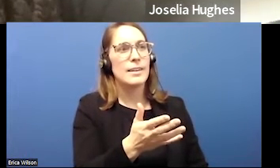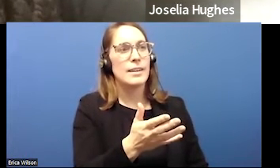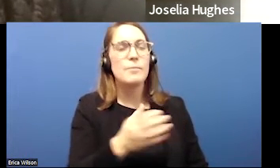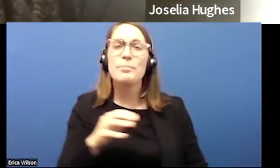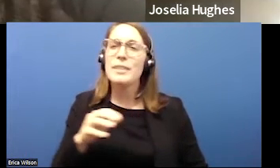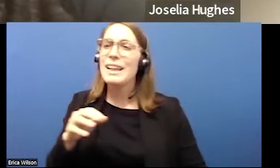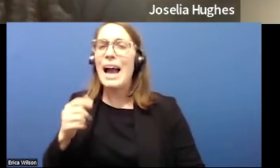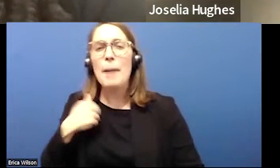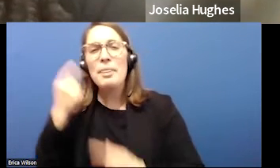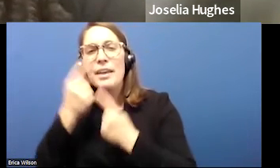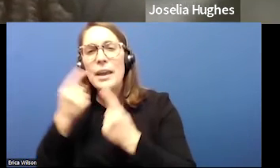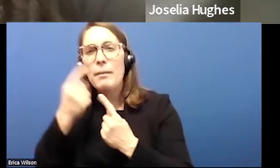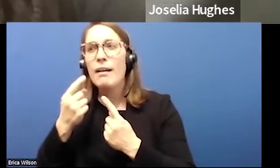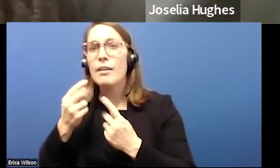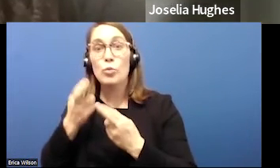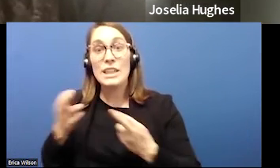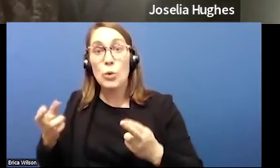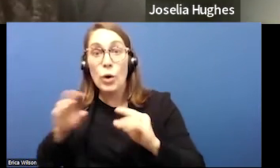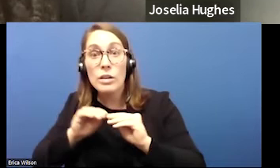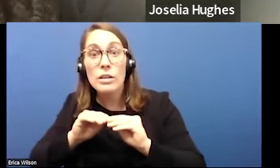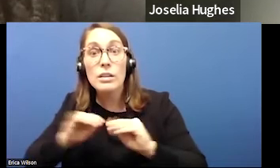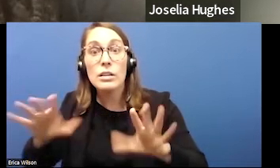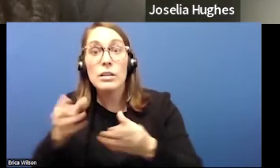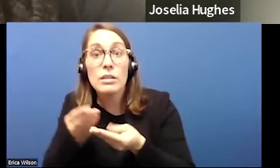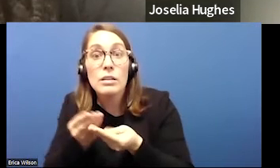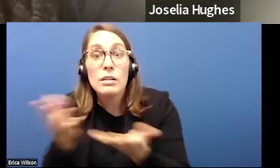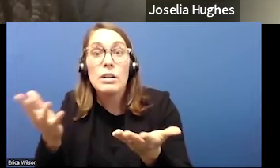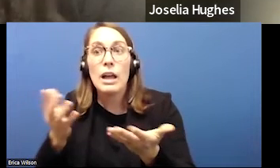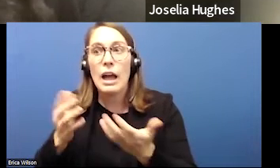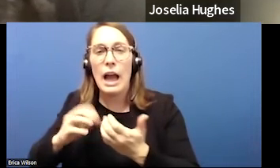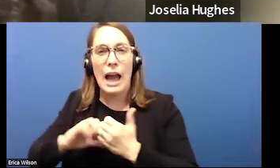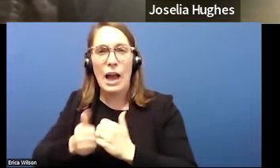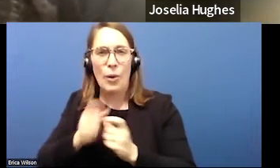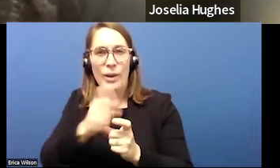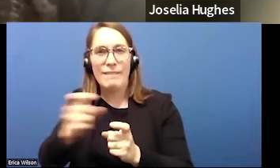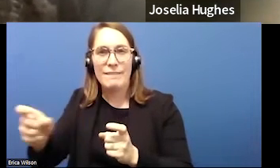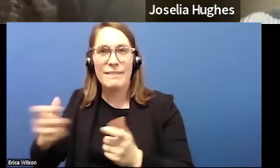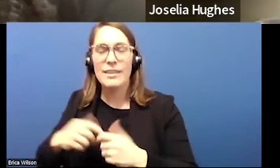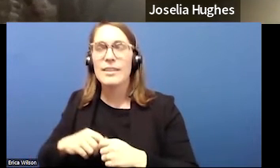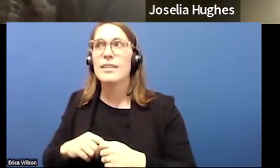Like I'm thinking about like the distribution of resources